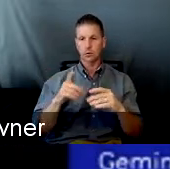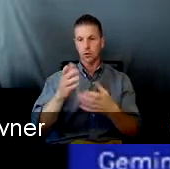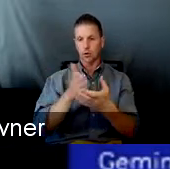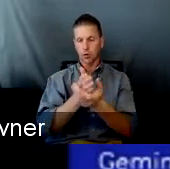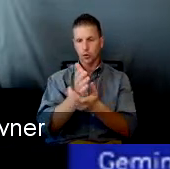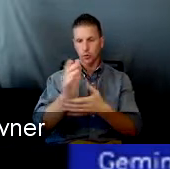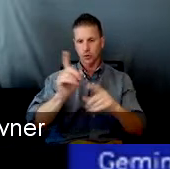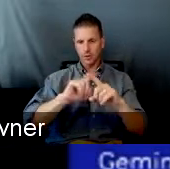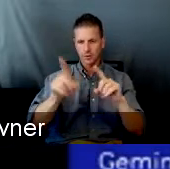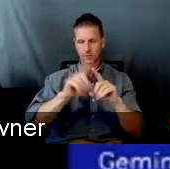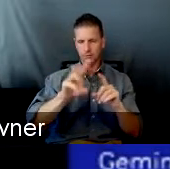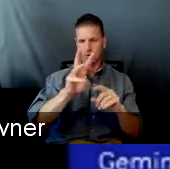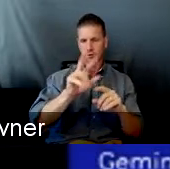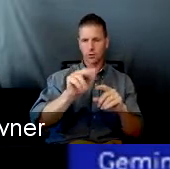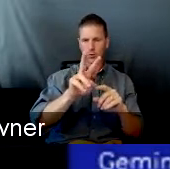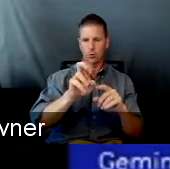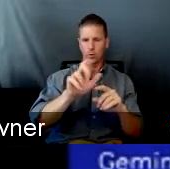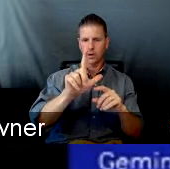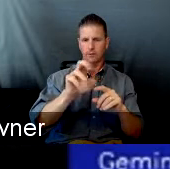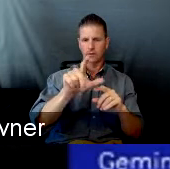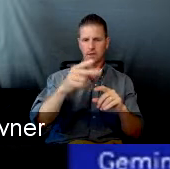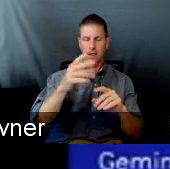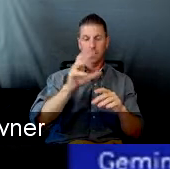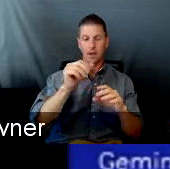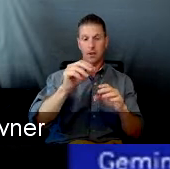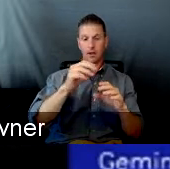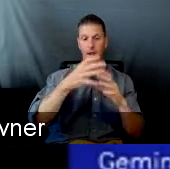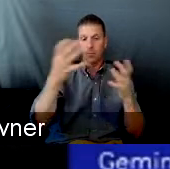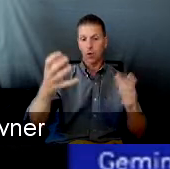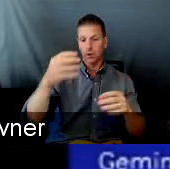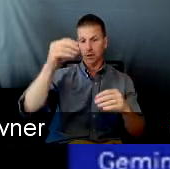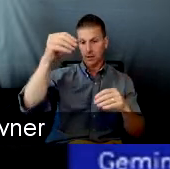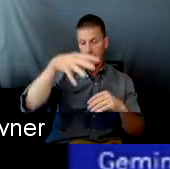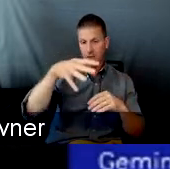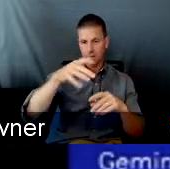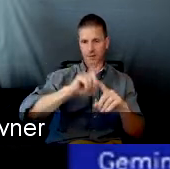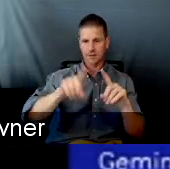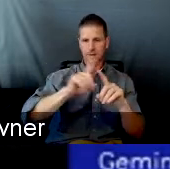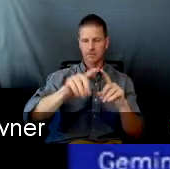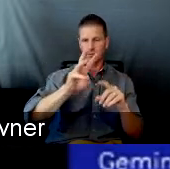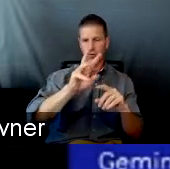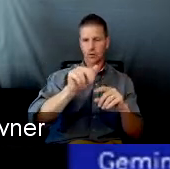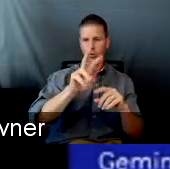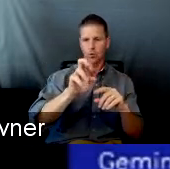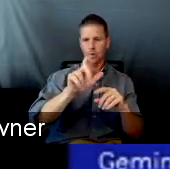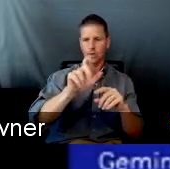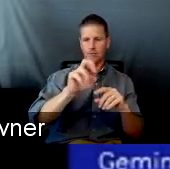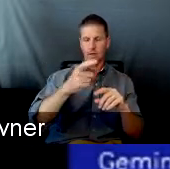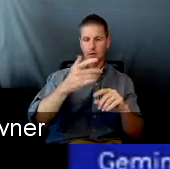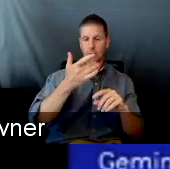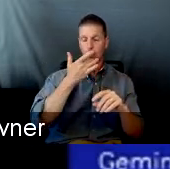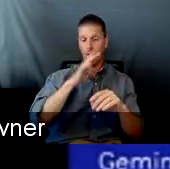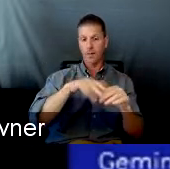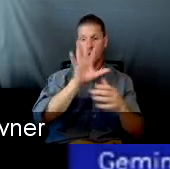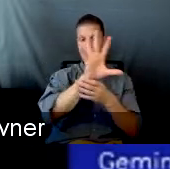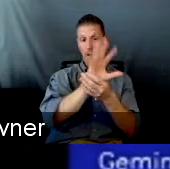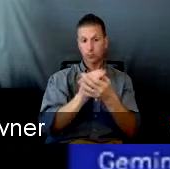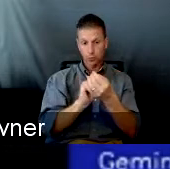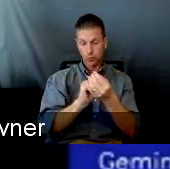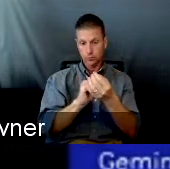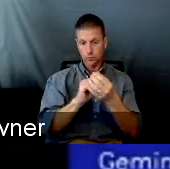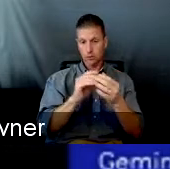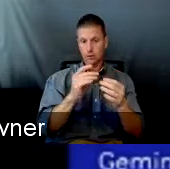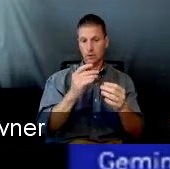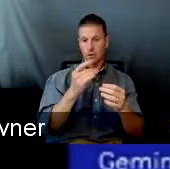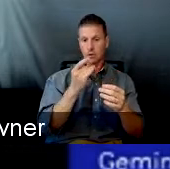different wavelengths and the amount of light that we receive at those different wavelengths. So rather than the absorption of the light using the transit